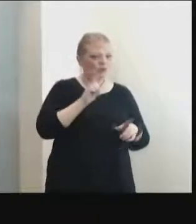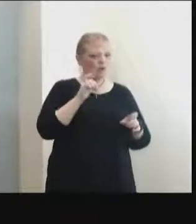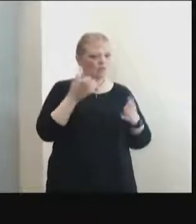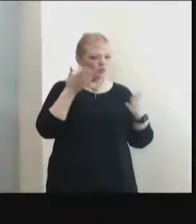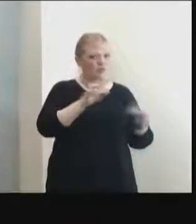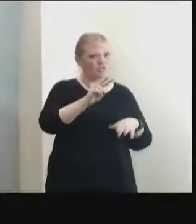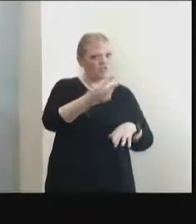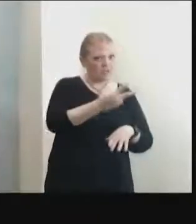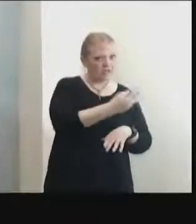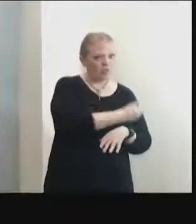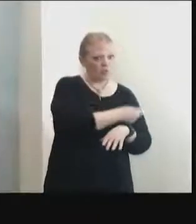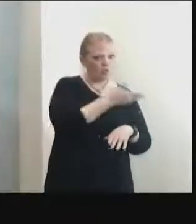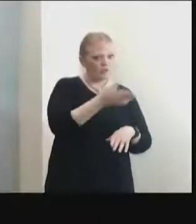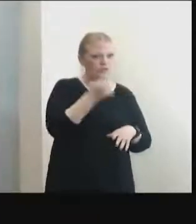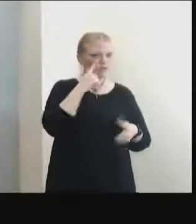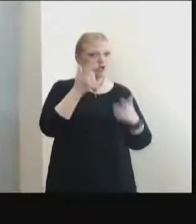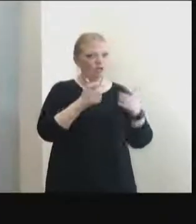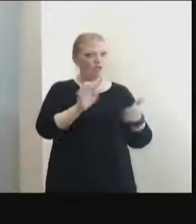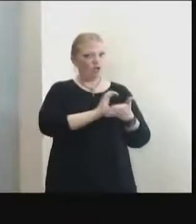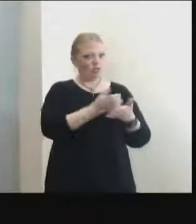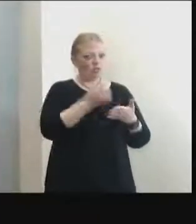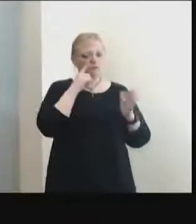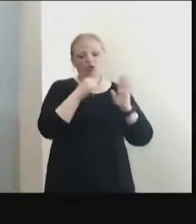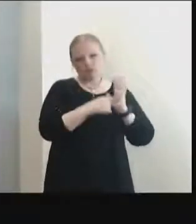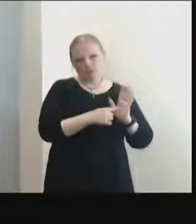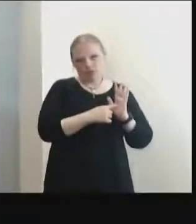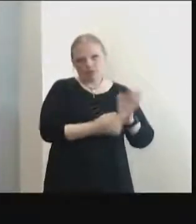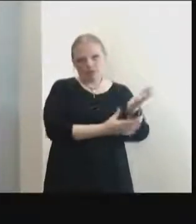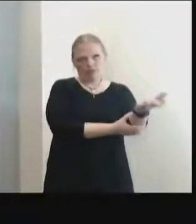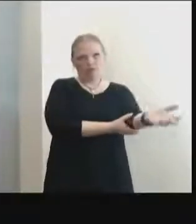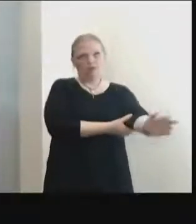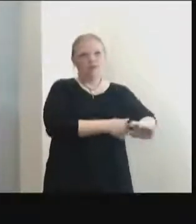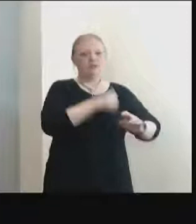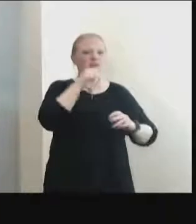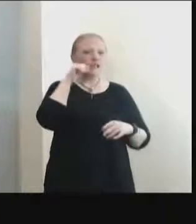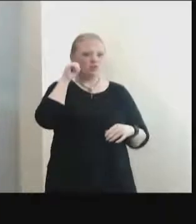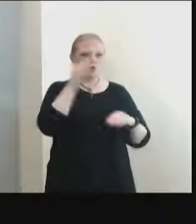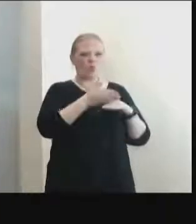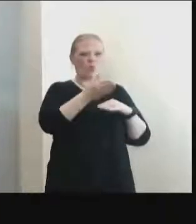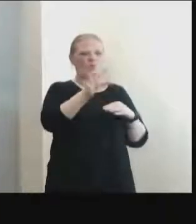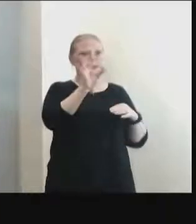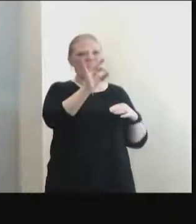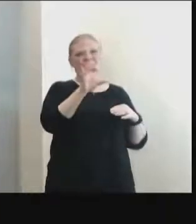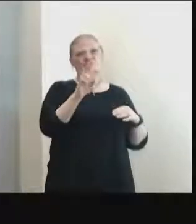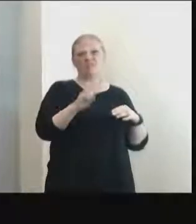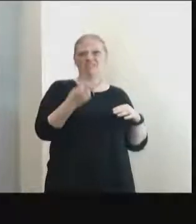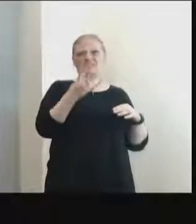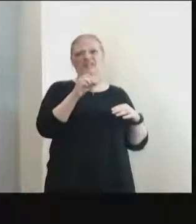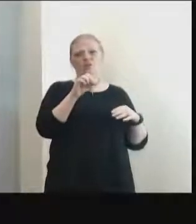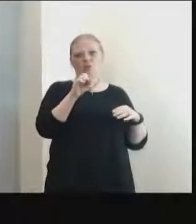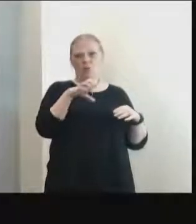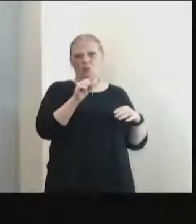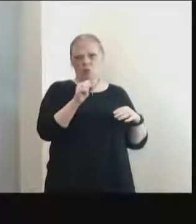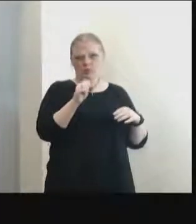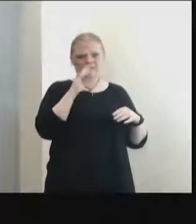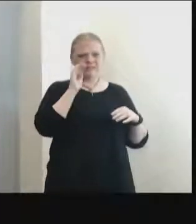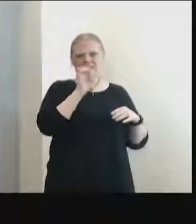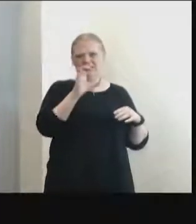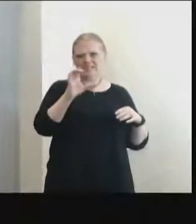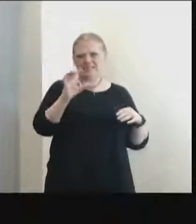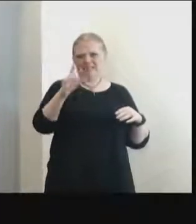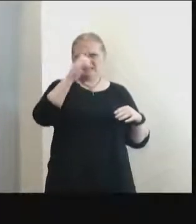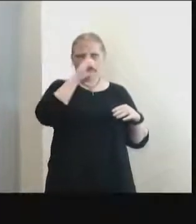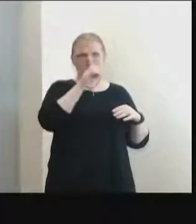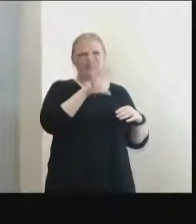there, especially for the larger amounts. For example, yesterday we did over 900 second doses at one of our ECC sites, and I think we